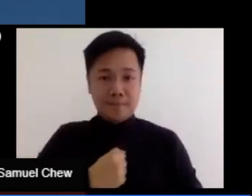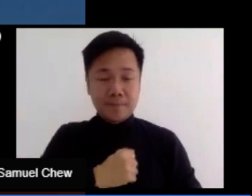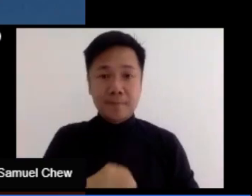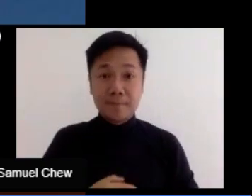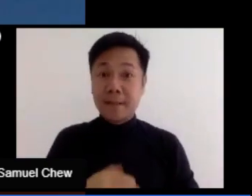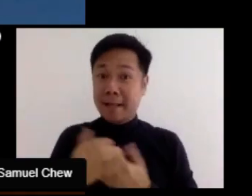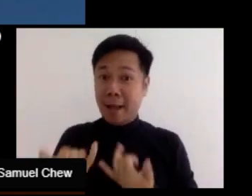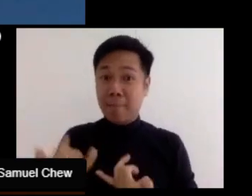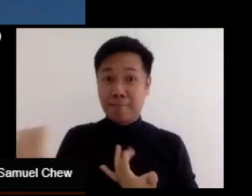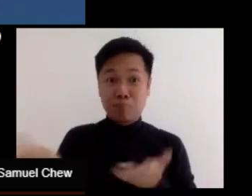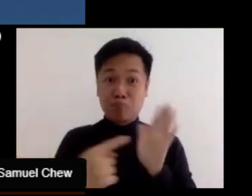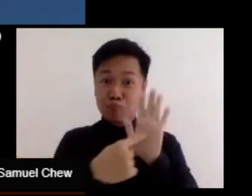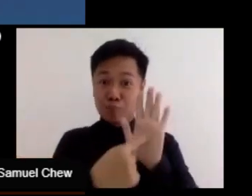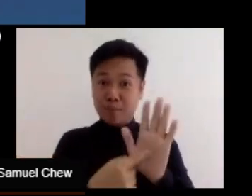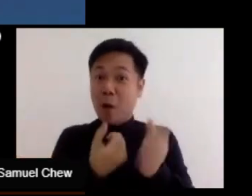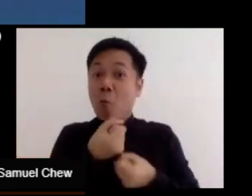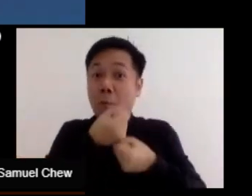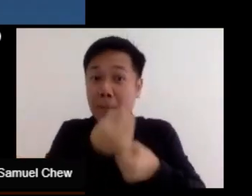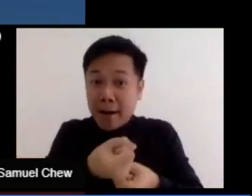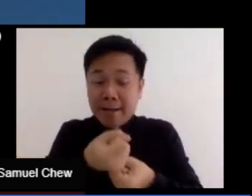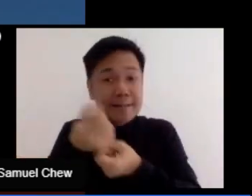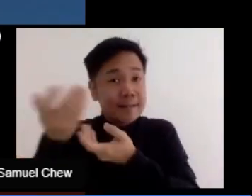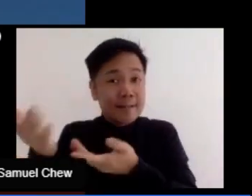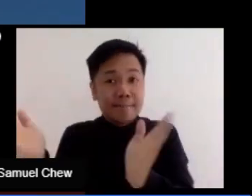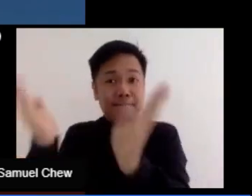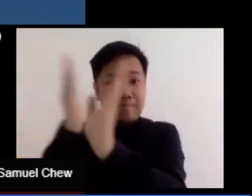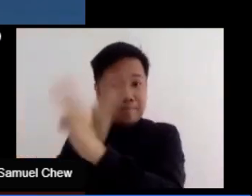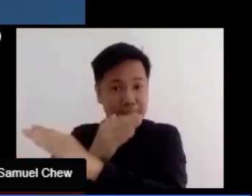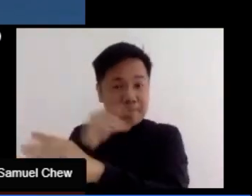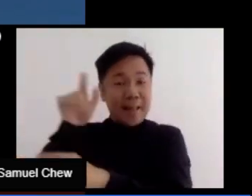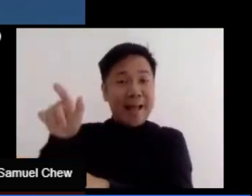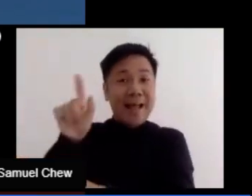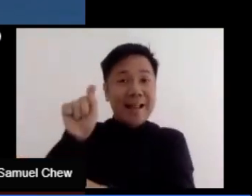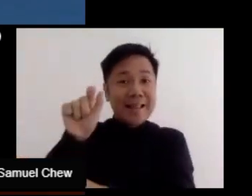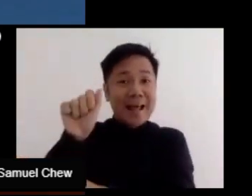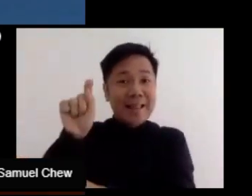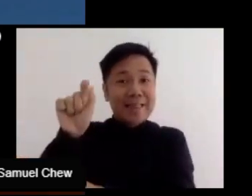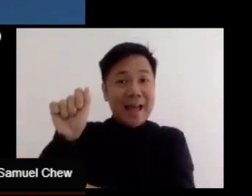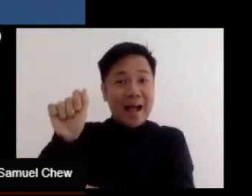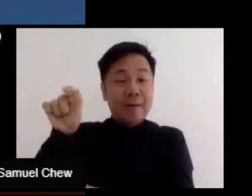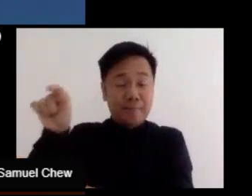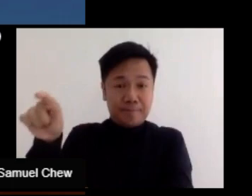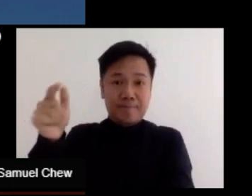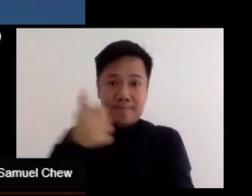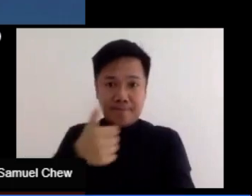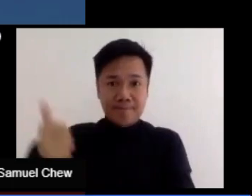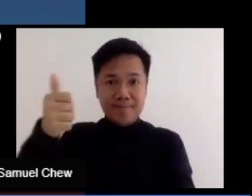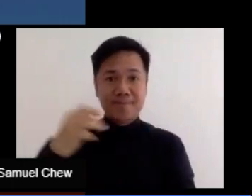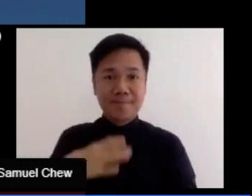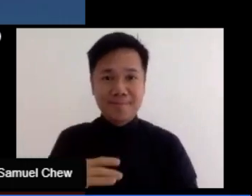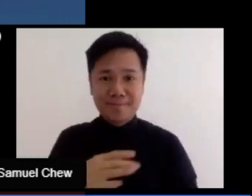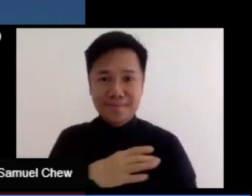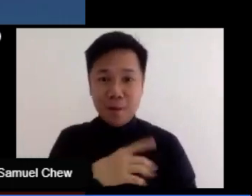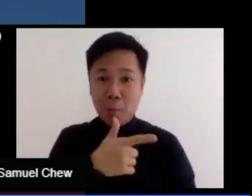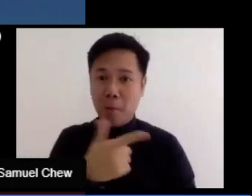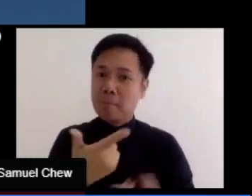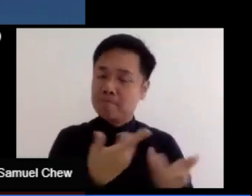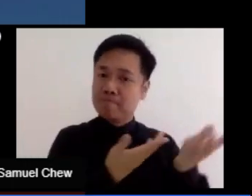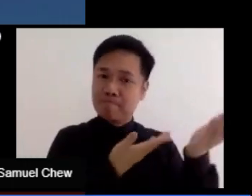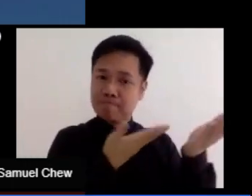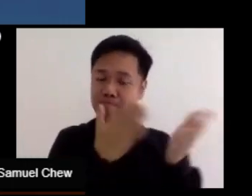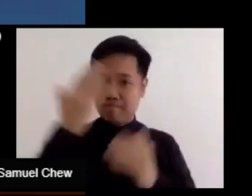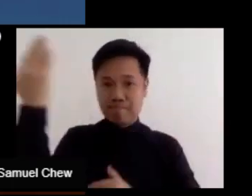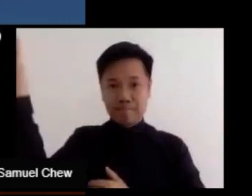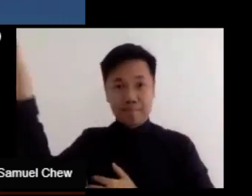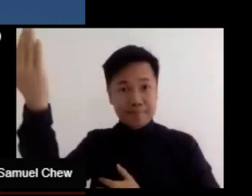invite Mr. Tata, the Secretary of the Committee, to deliver her remarks. Mr. Tata,